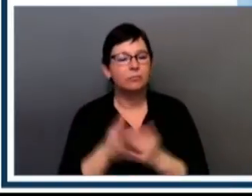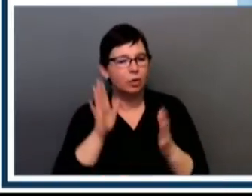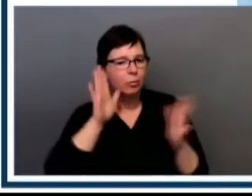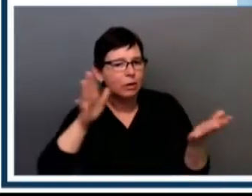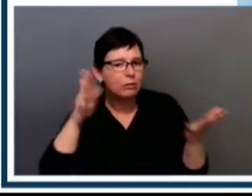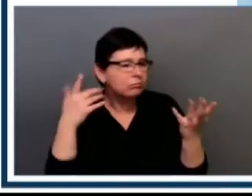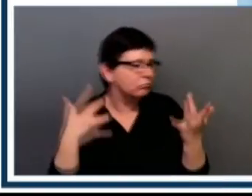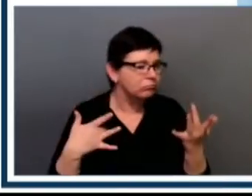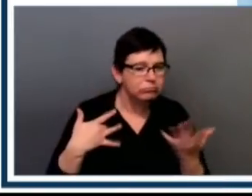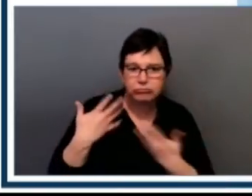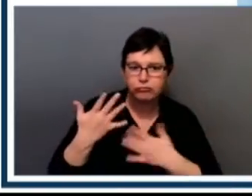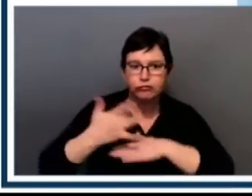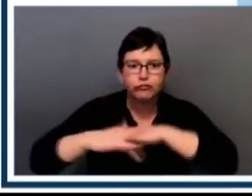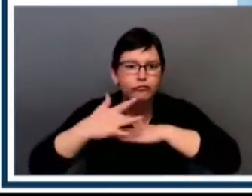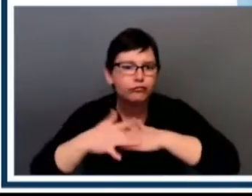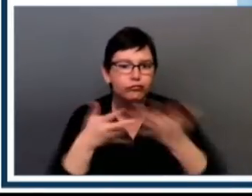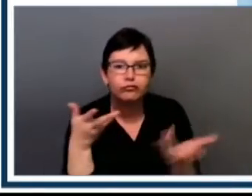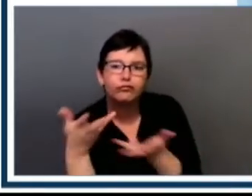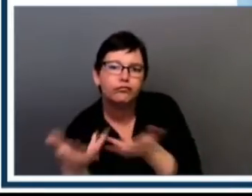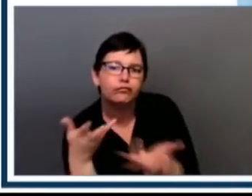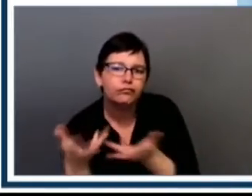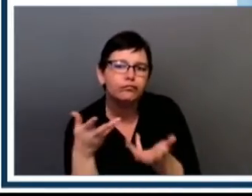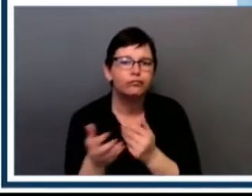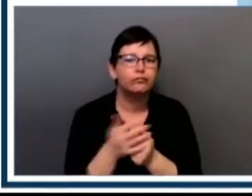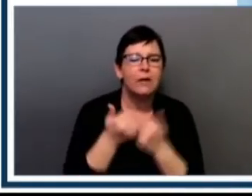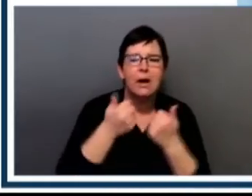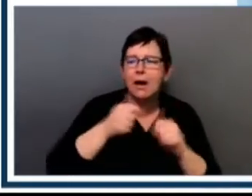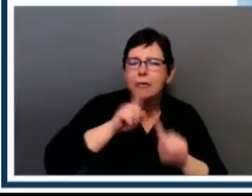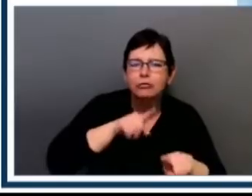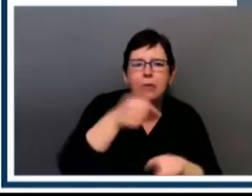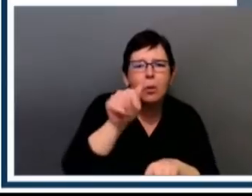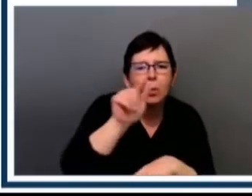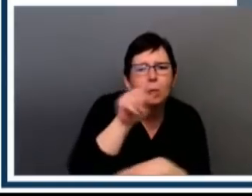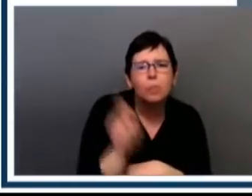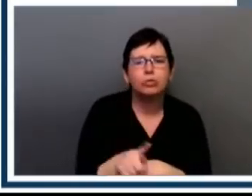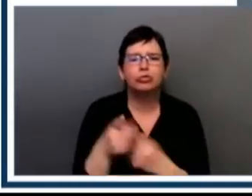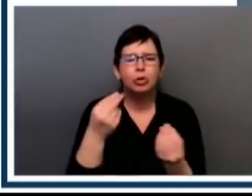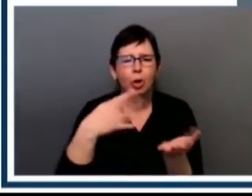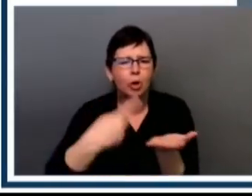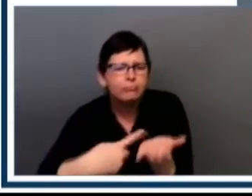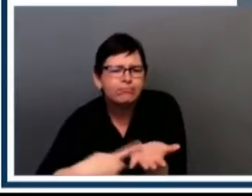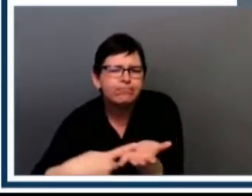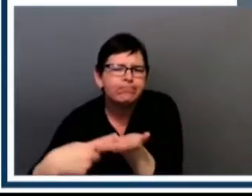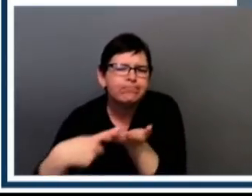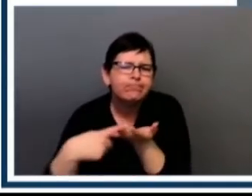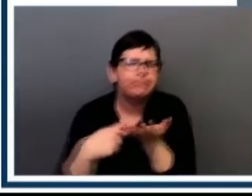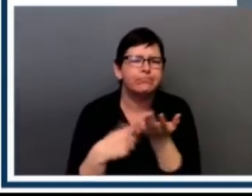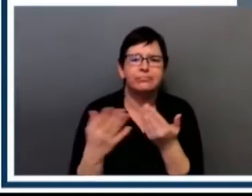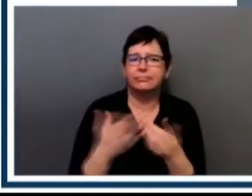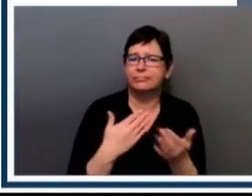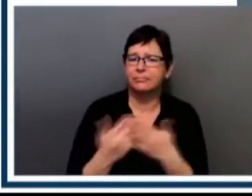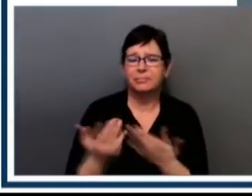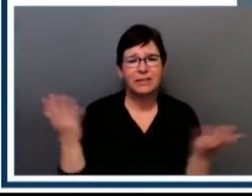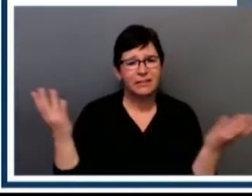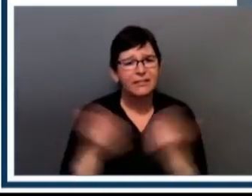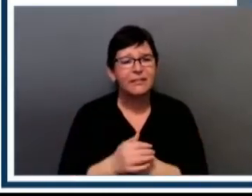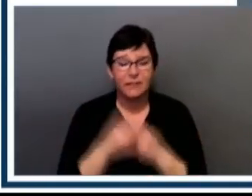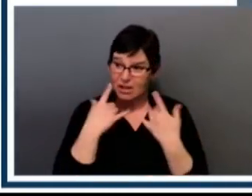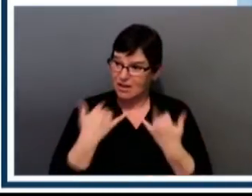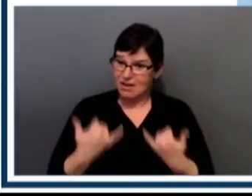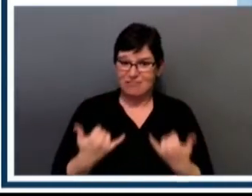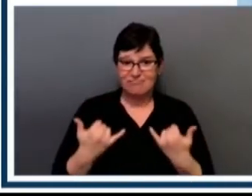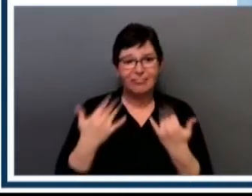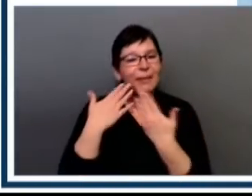for now, thank you, Dr. Strang. Thank you, Dr. Strang's team, but thank you to